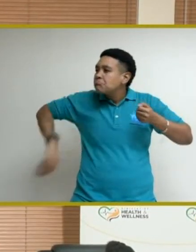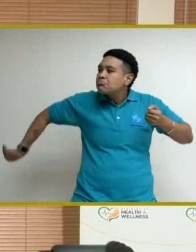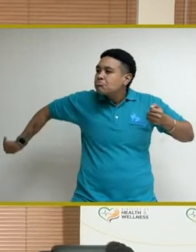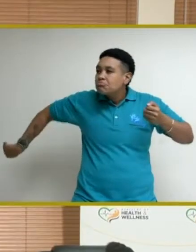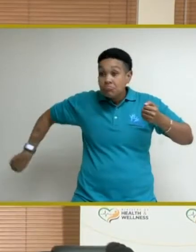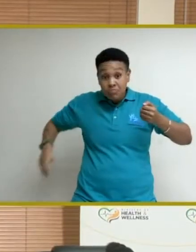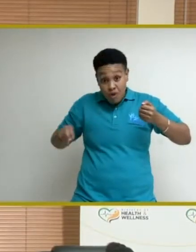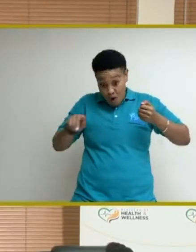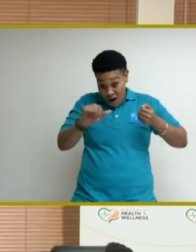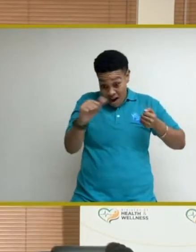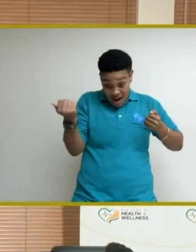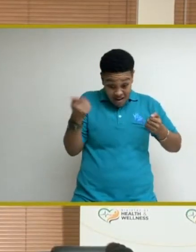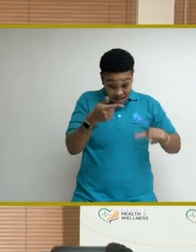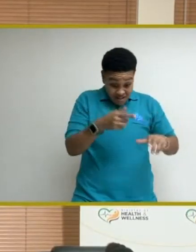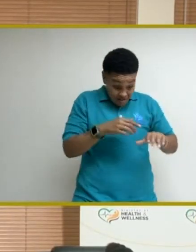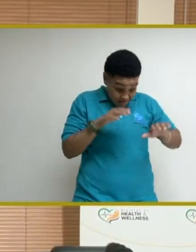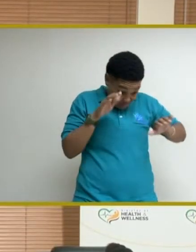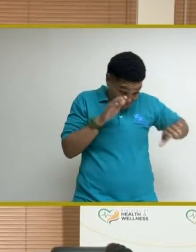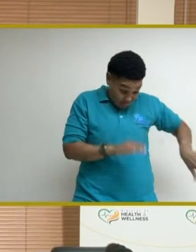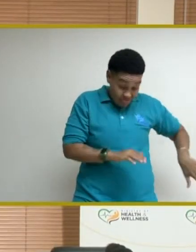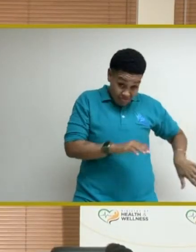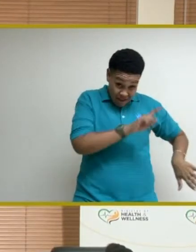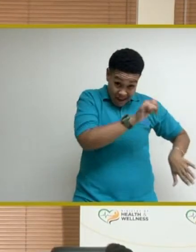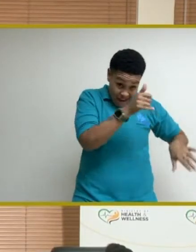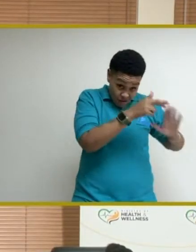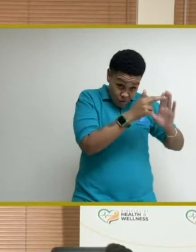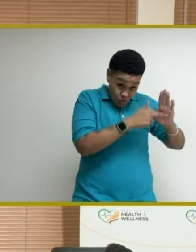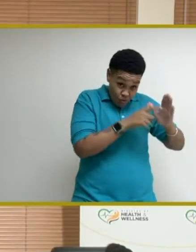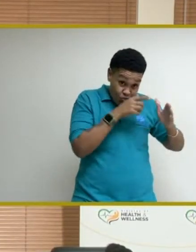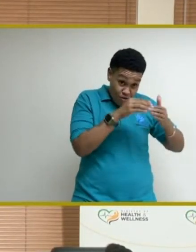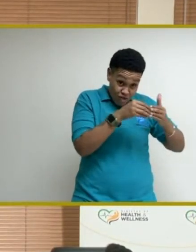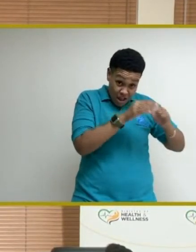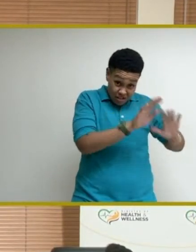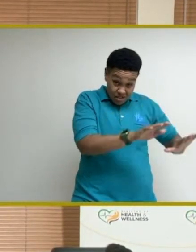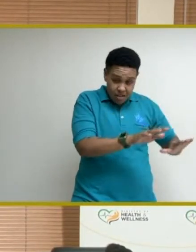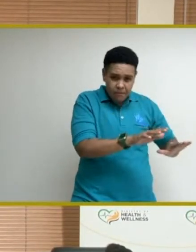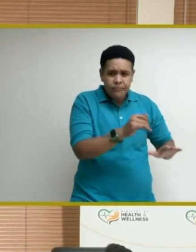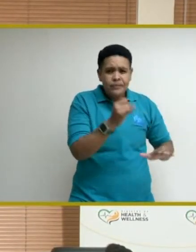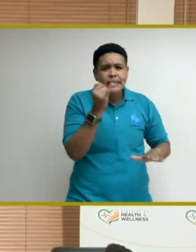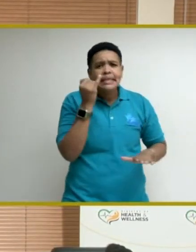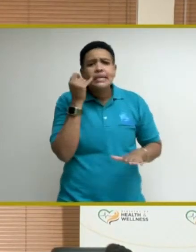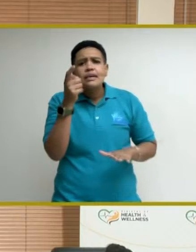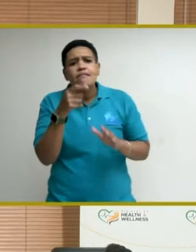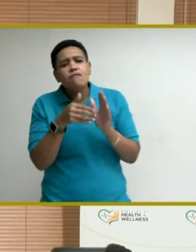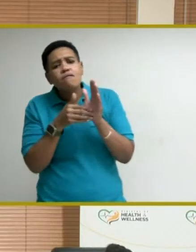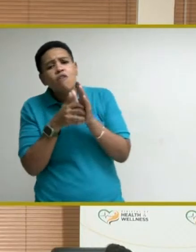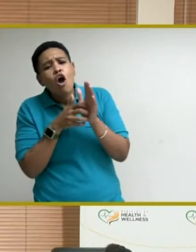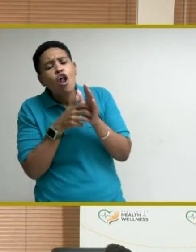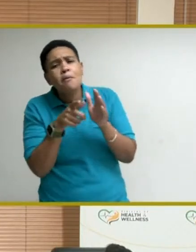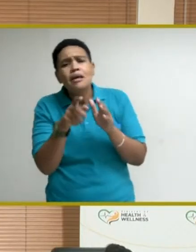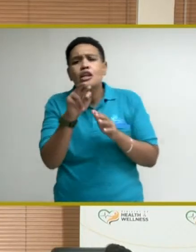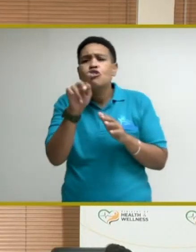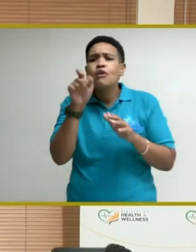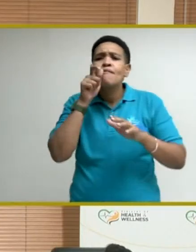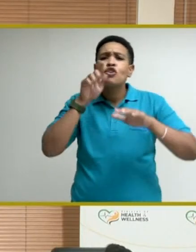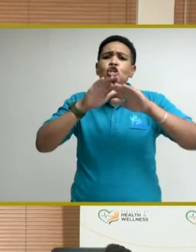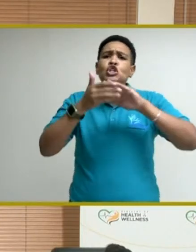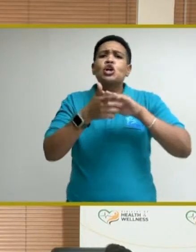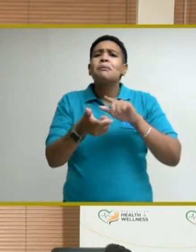relaxation of any measures? And also, if the vulnerability rate for